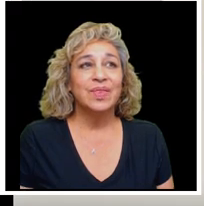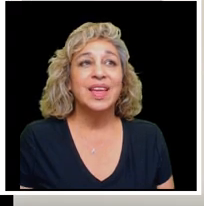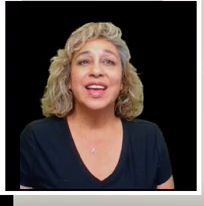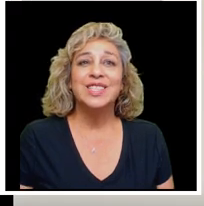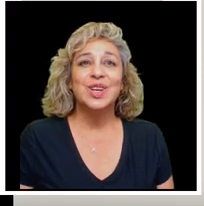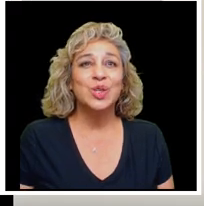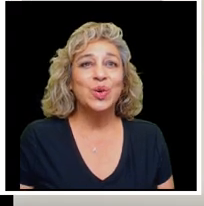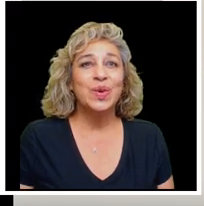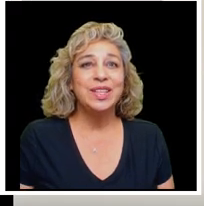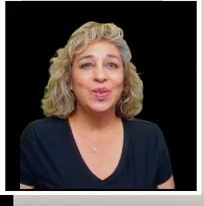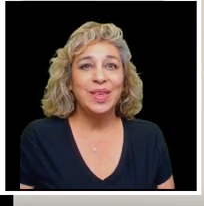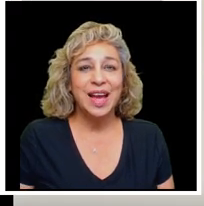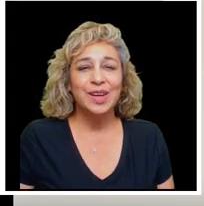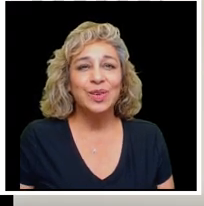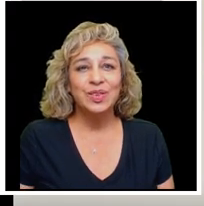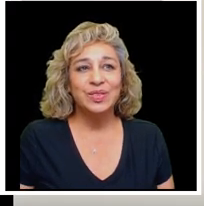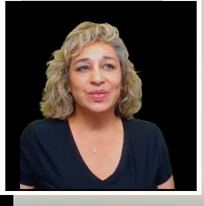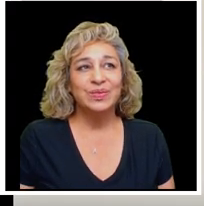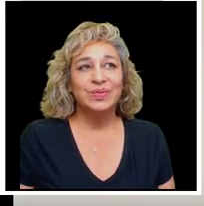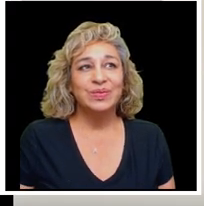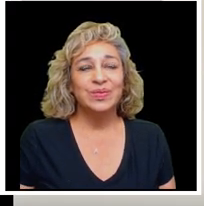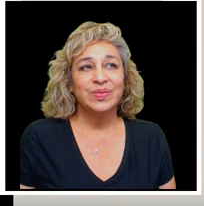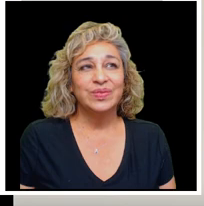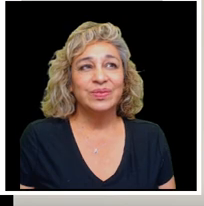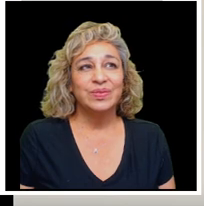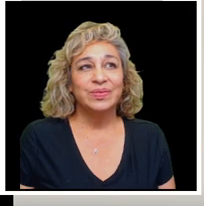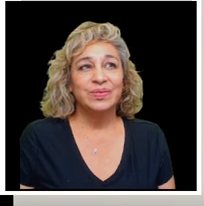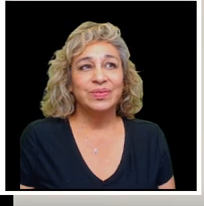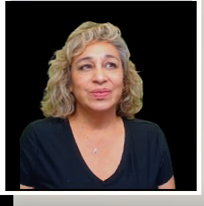it's also going to eat algal